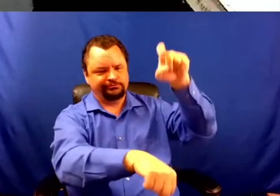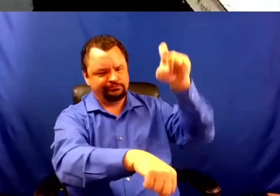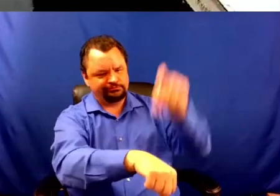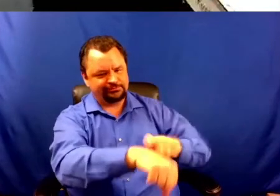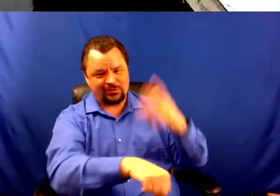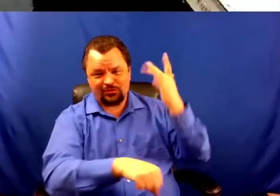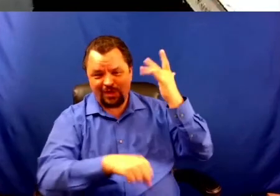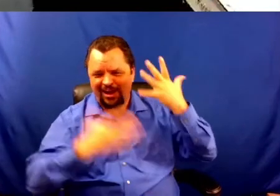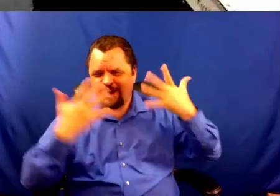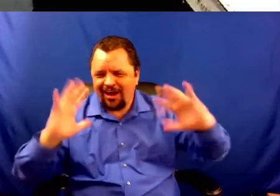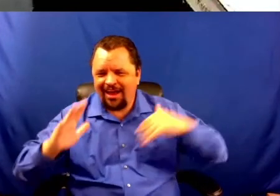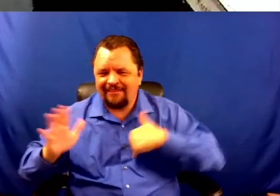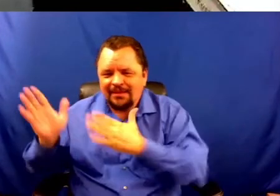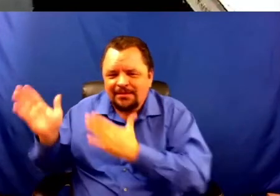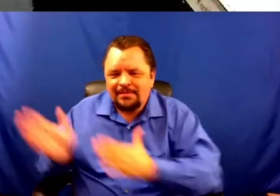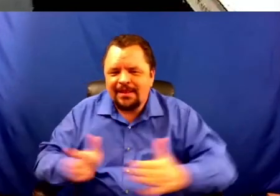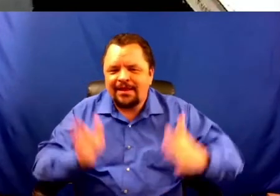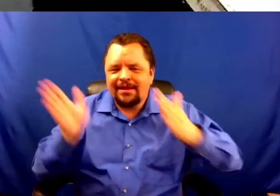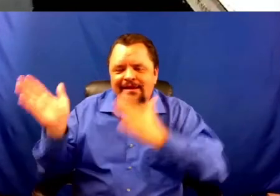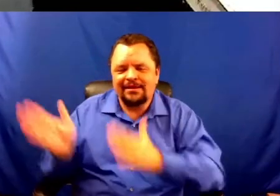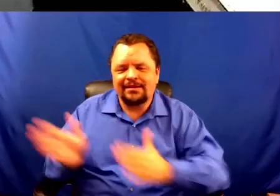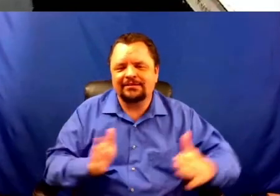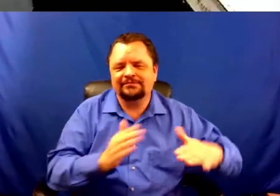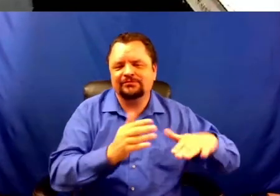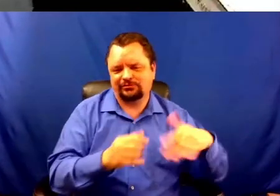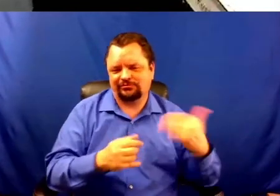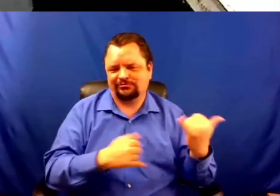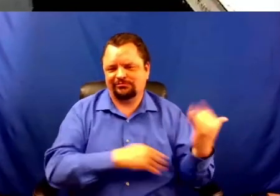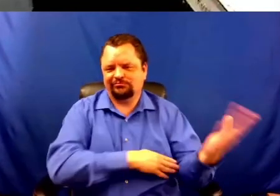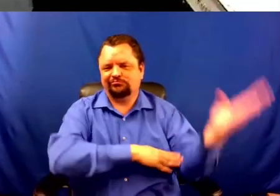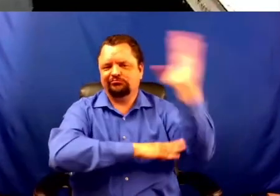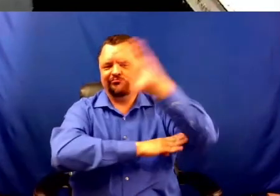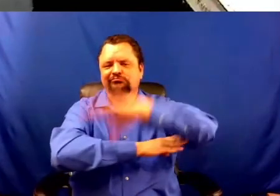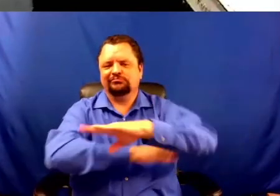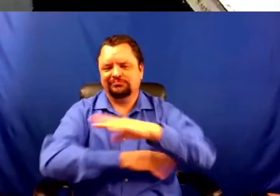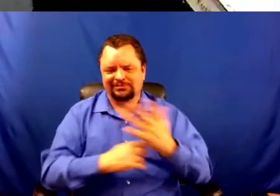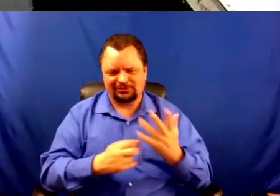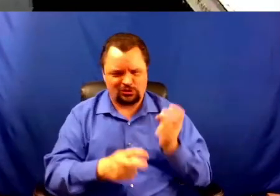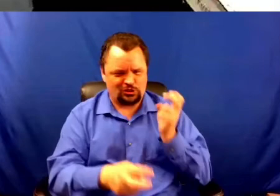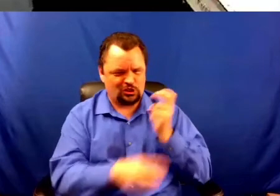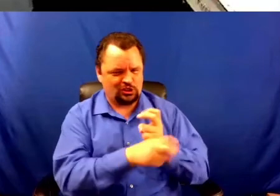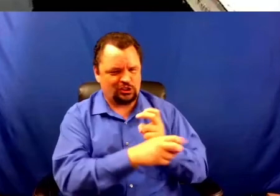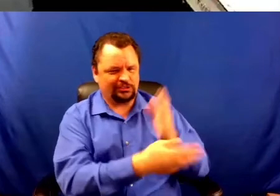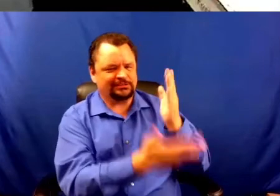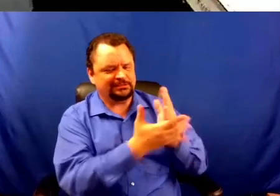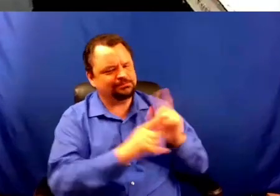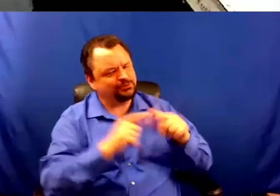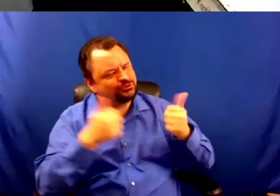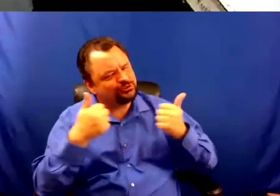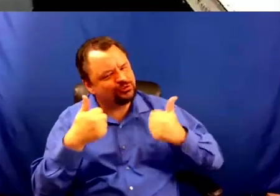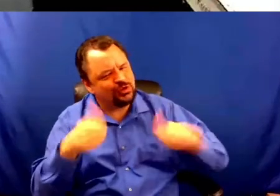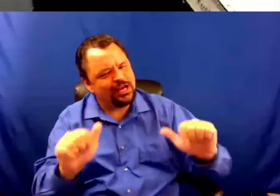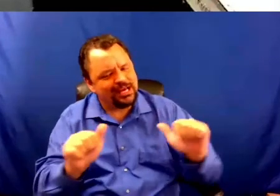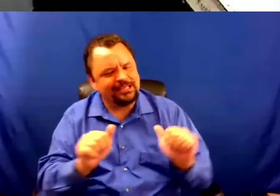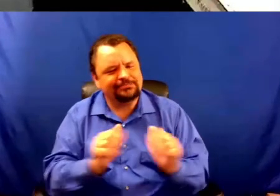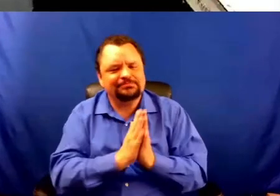planned their activities around that. So I won't say it's a hard stop, but we'll be asking for a favor from the board